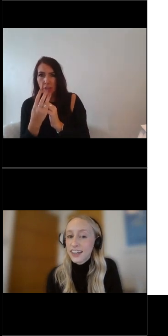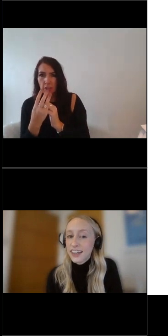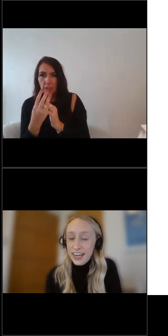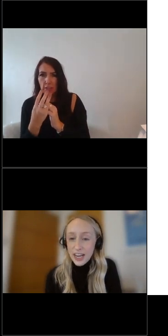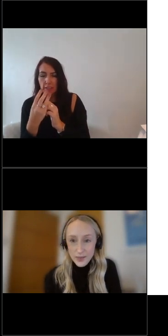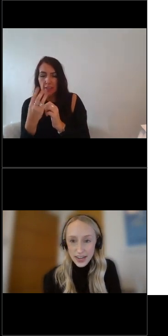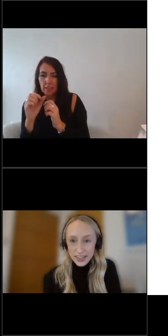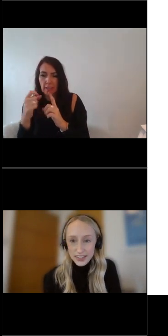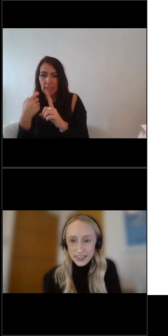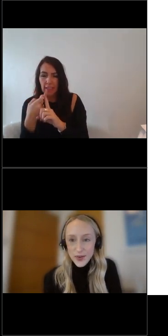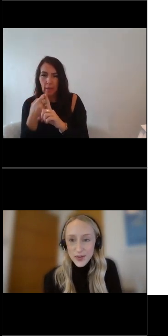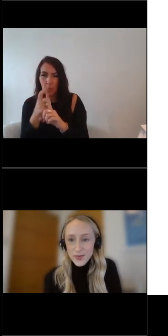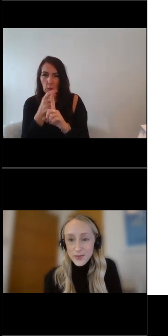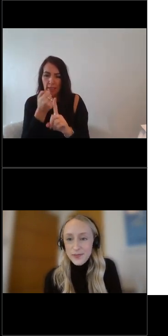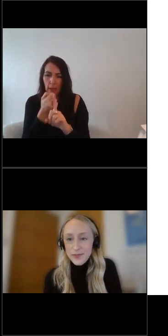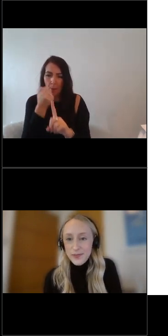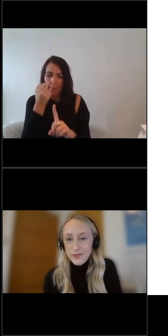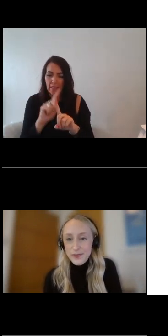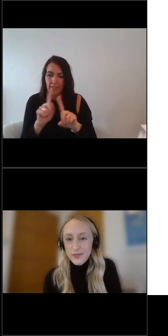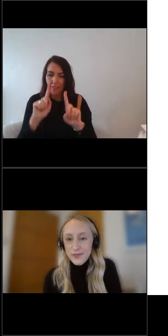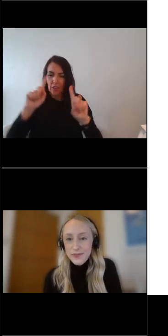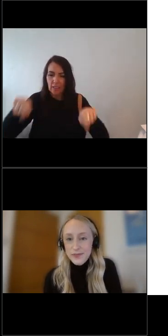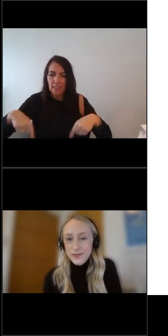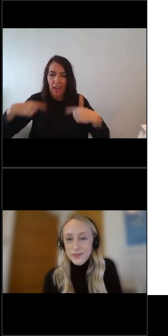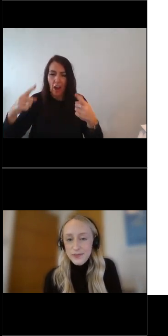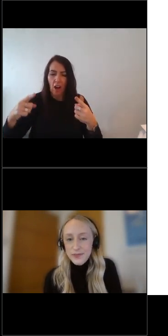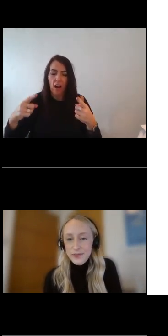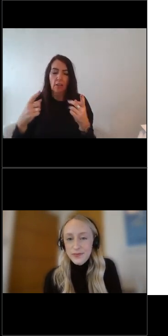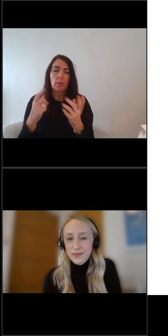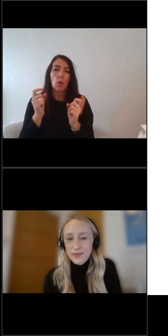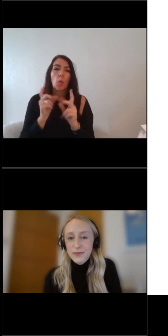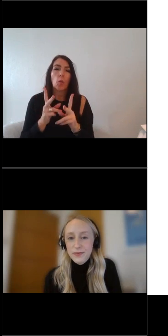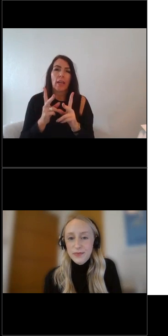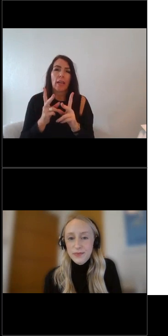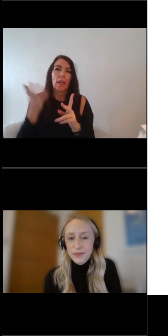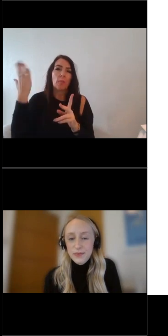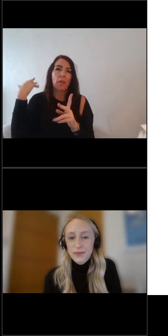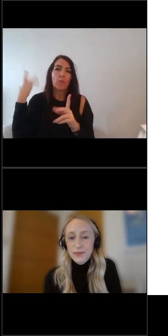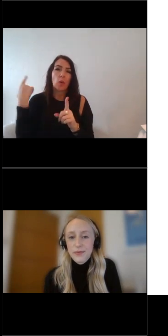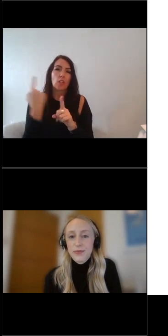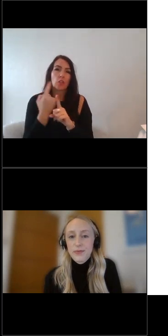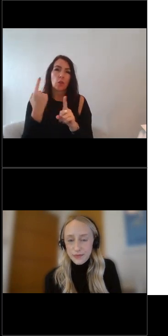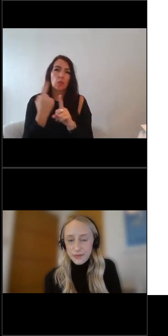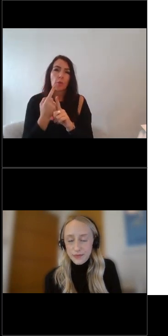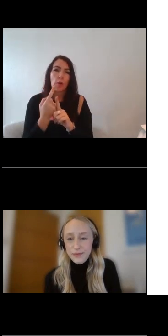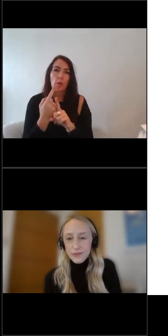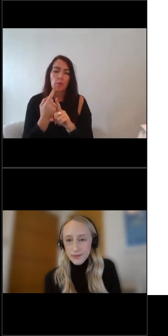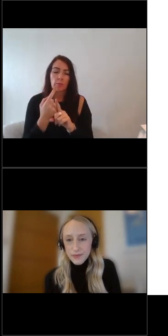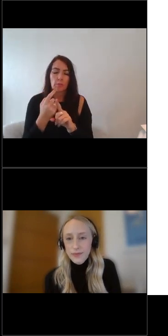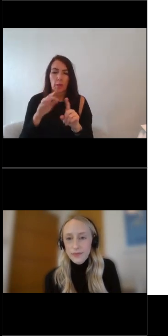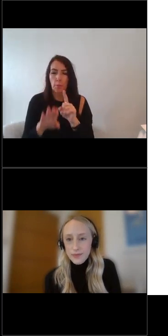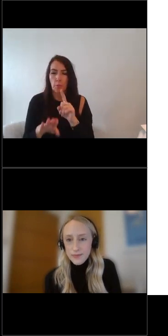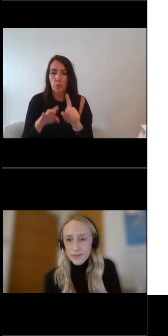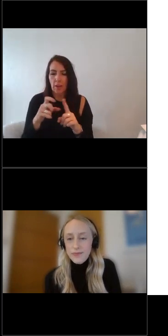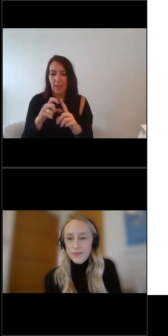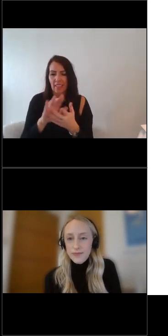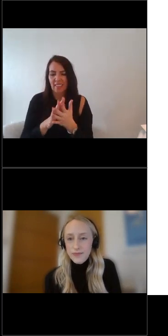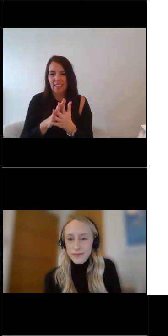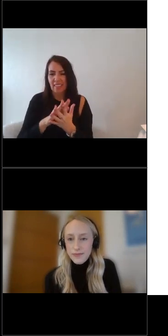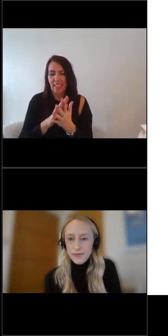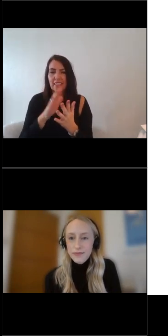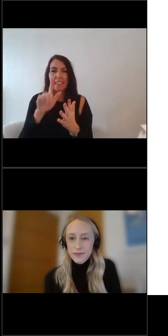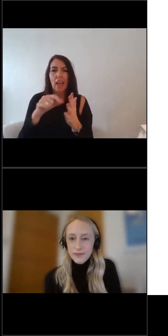hidden impact? Right, okay, so talked a bit earlier about brake discs and pads